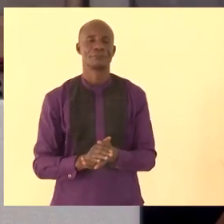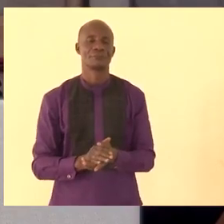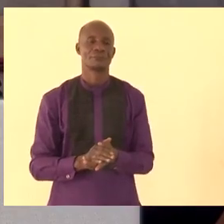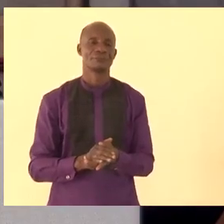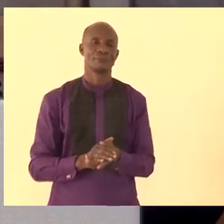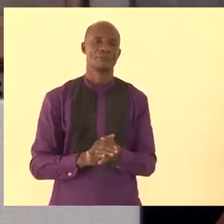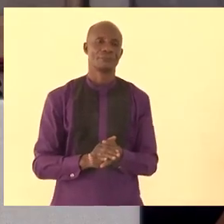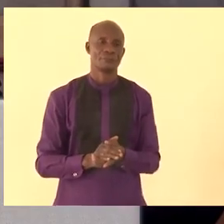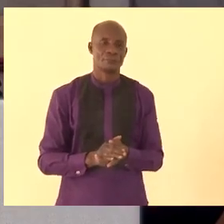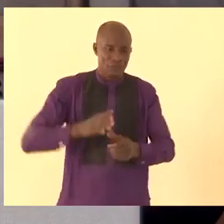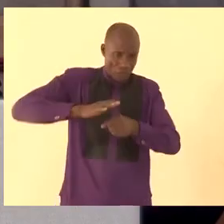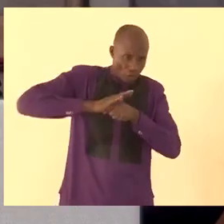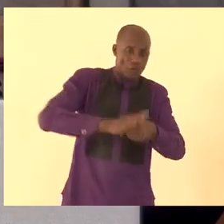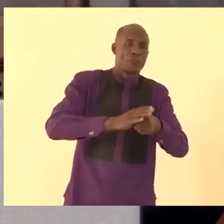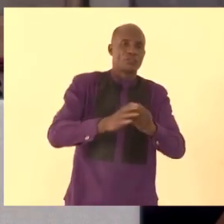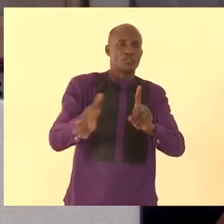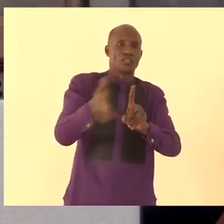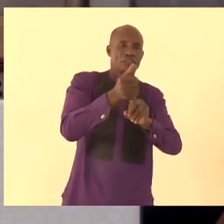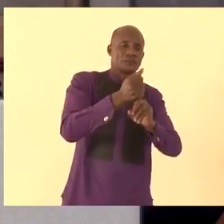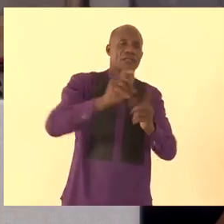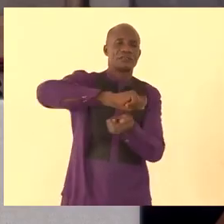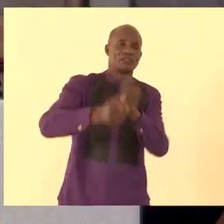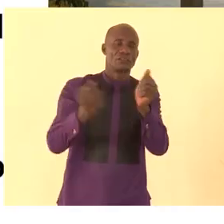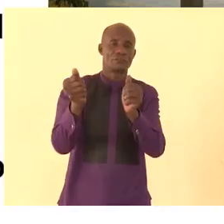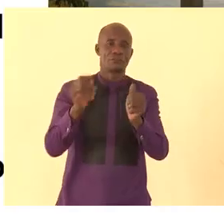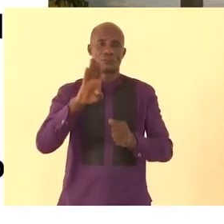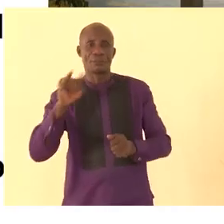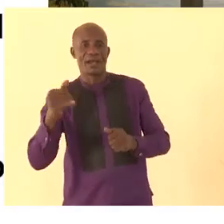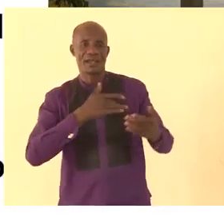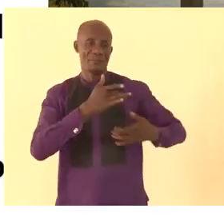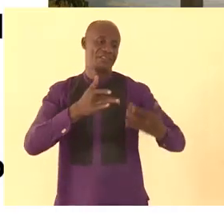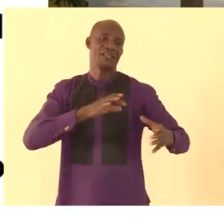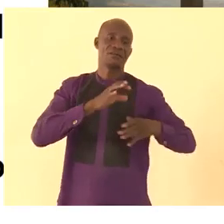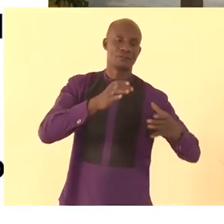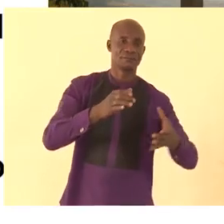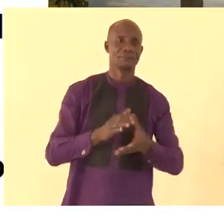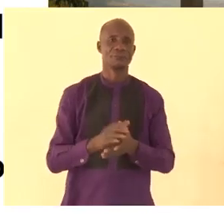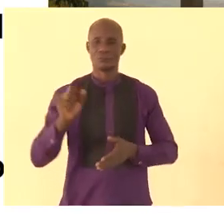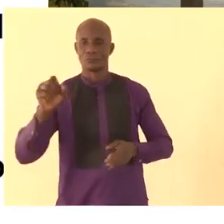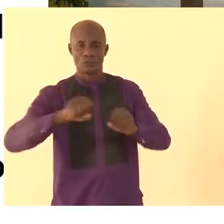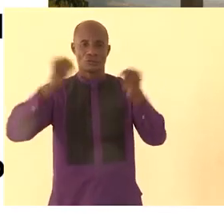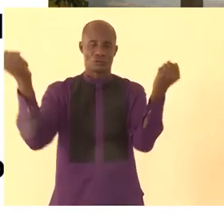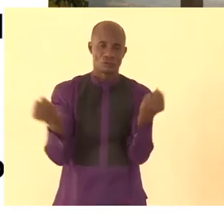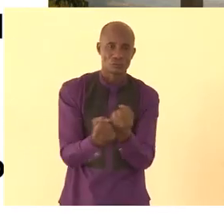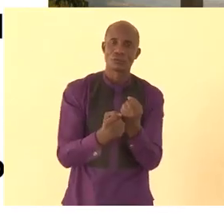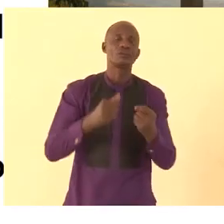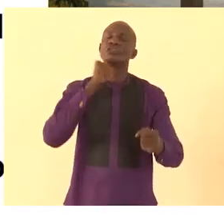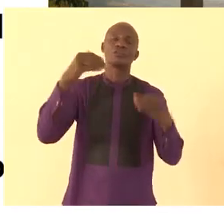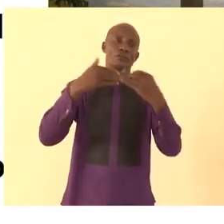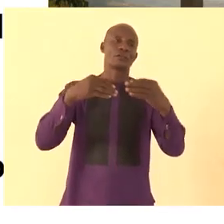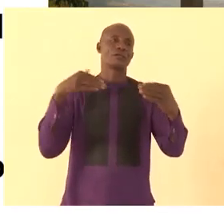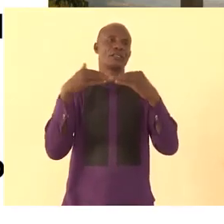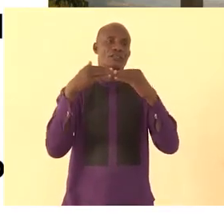love. Oppression and intimidation are replaced by what? Mercy and compassion. Social injustice and